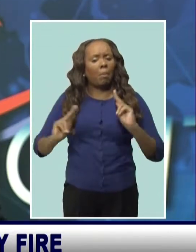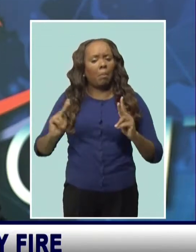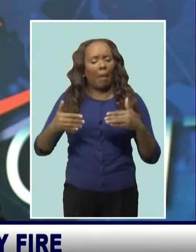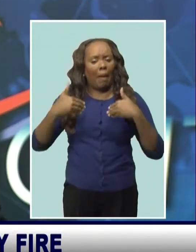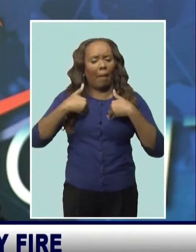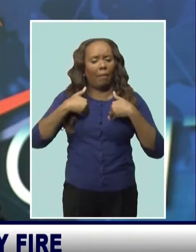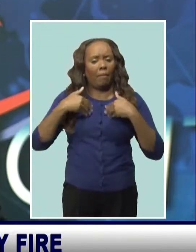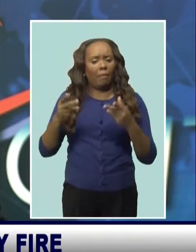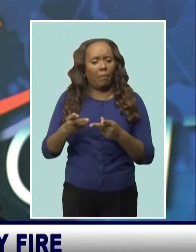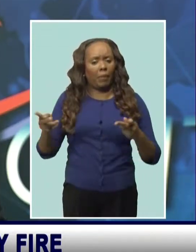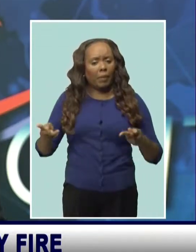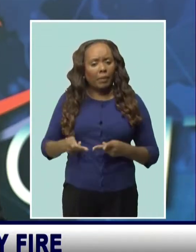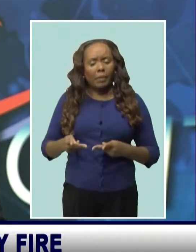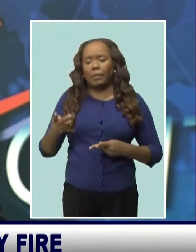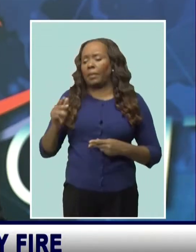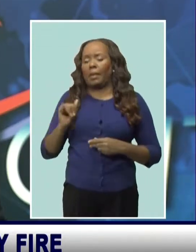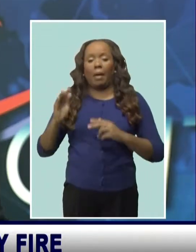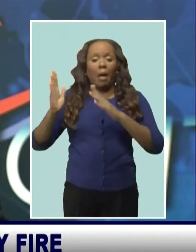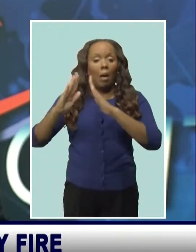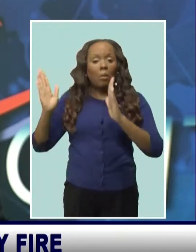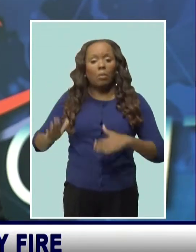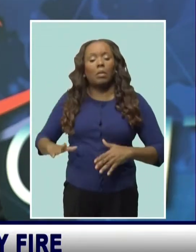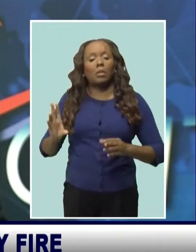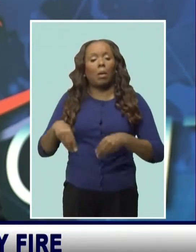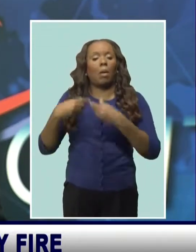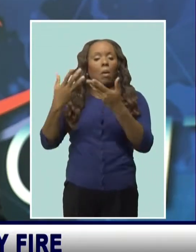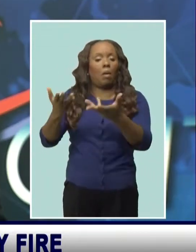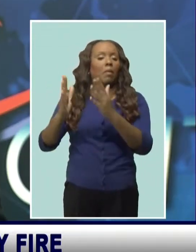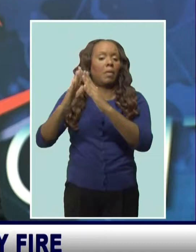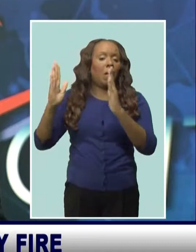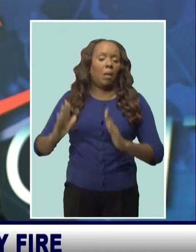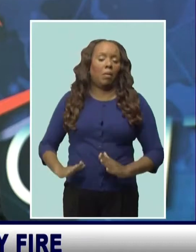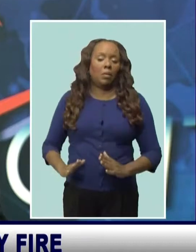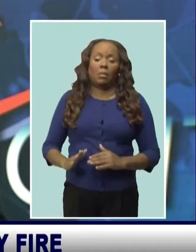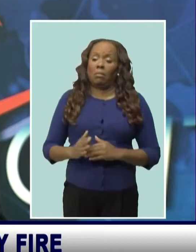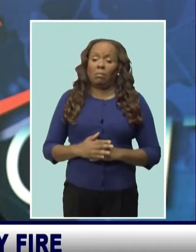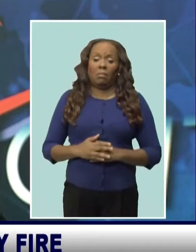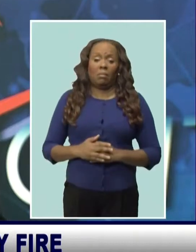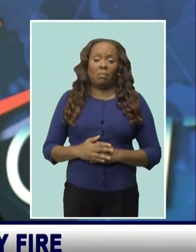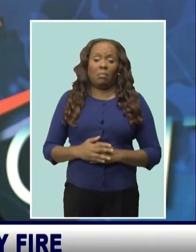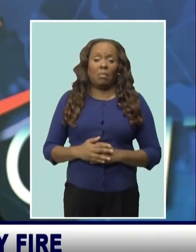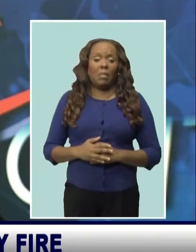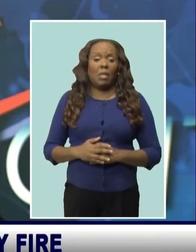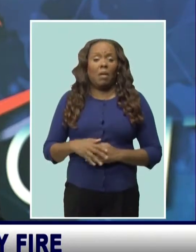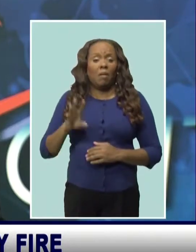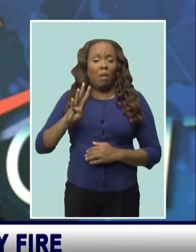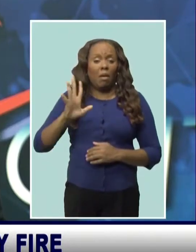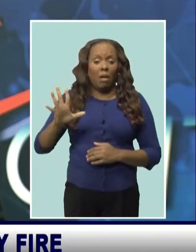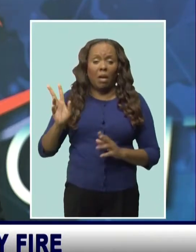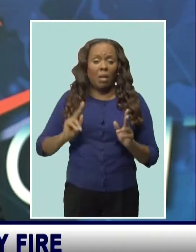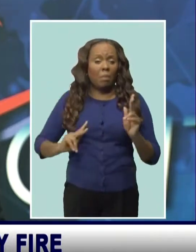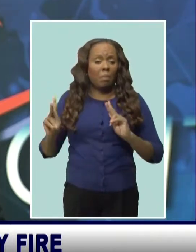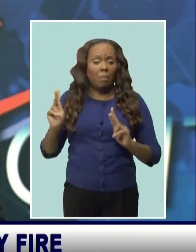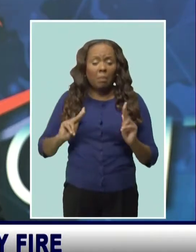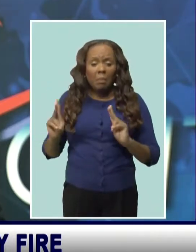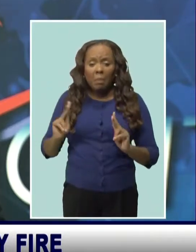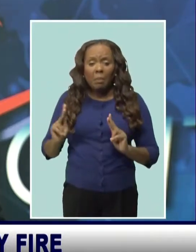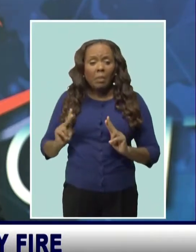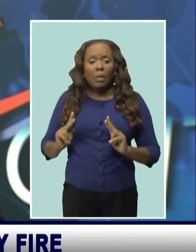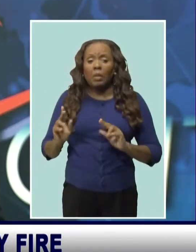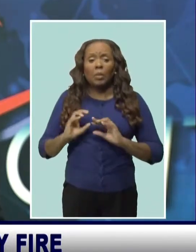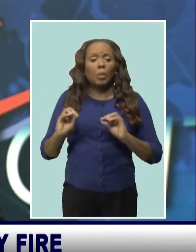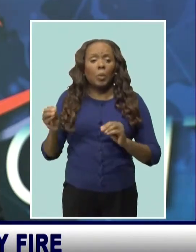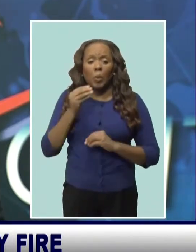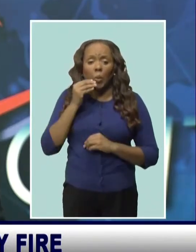as solutions in times of crisis. The appeal follows a late-night city blaze which has left 45 people, including 10